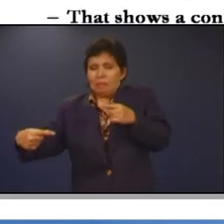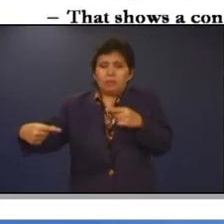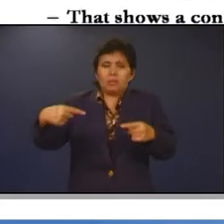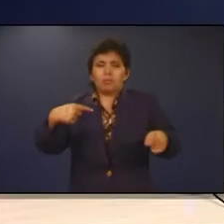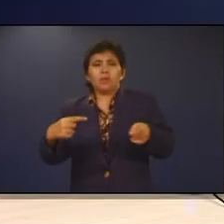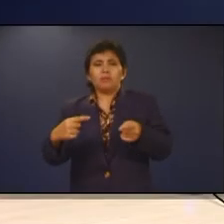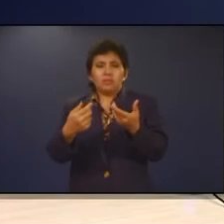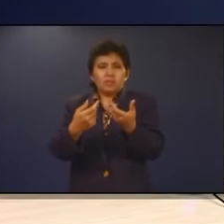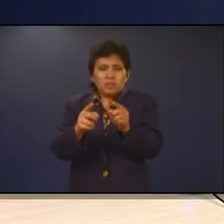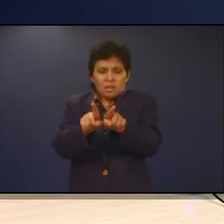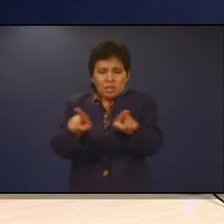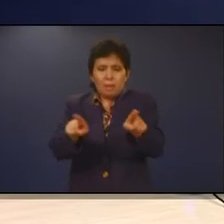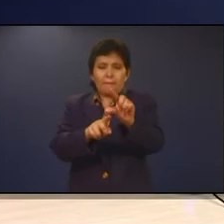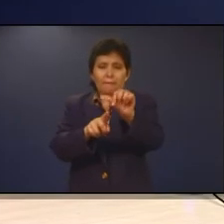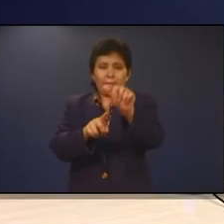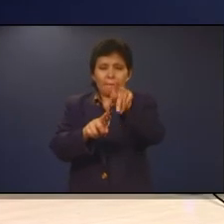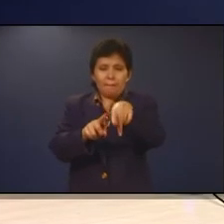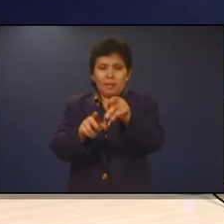role as well, because